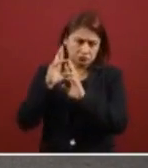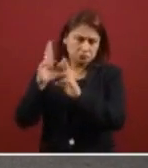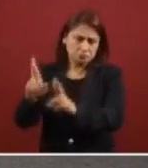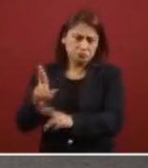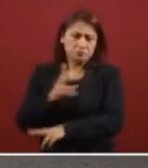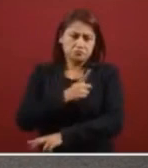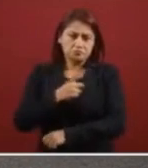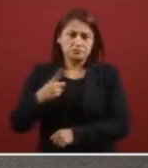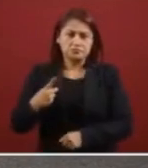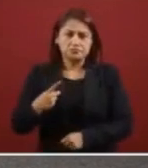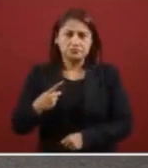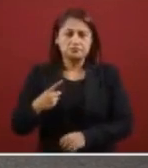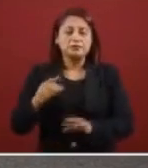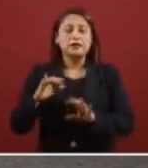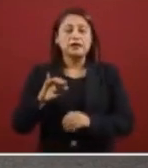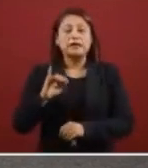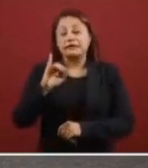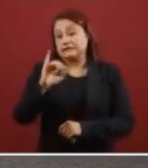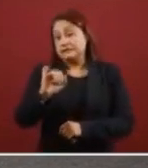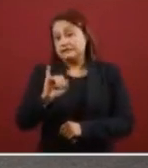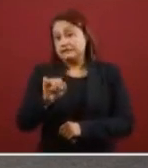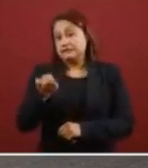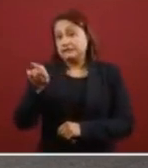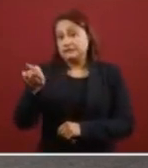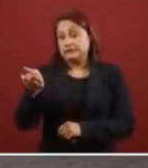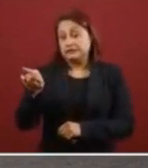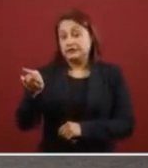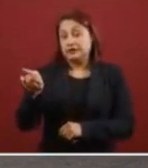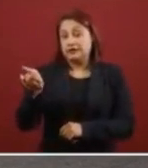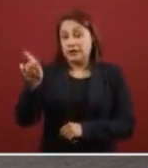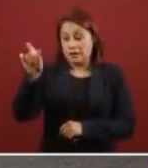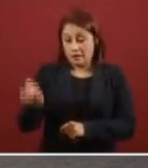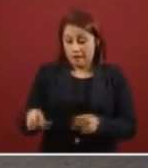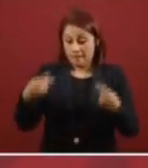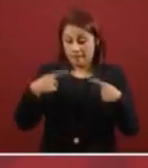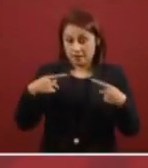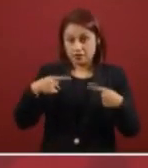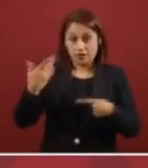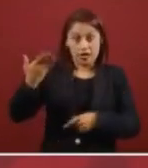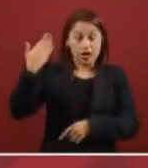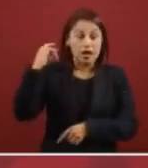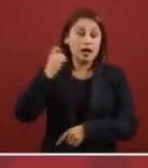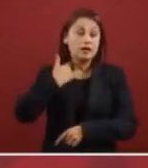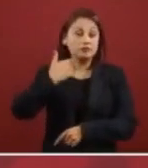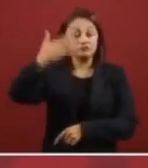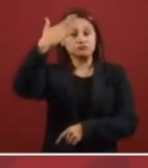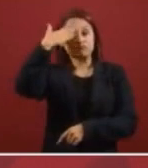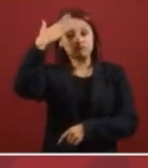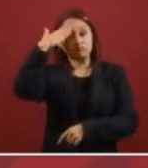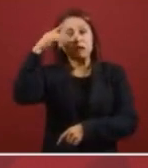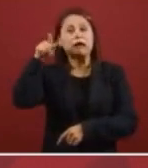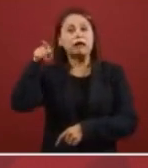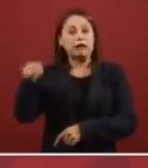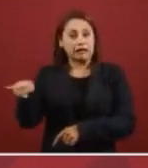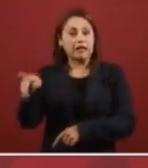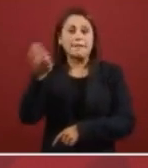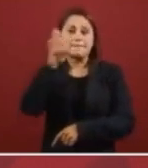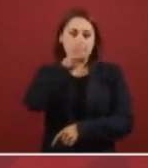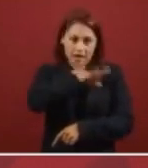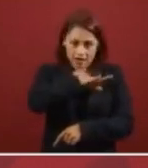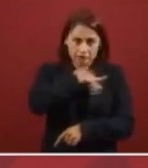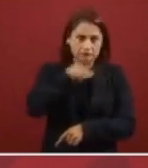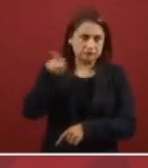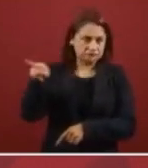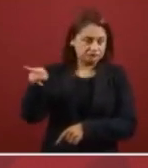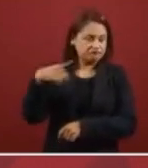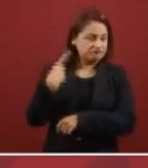a crime, la autoridad competente, the competent authorities, pero la presidencia, but